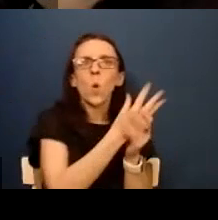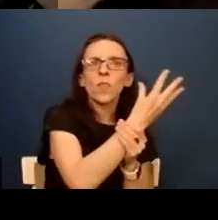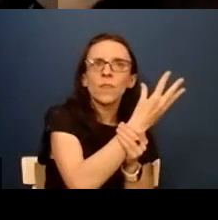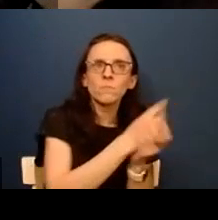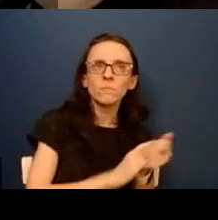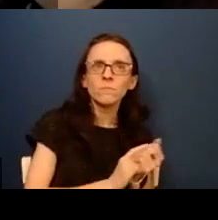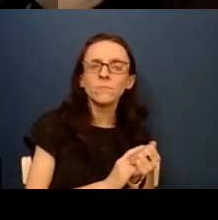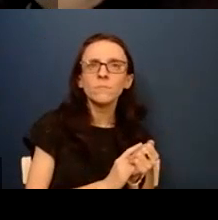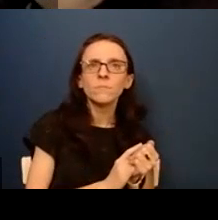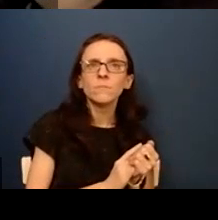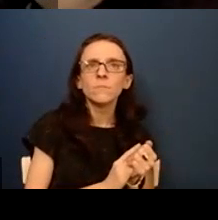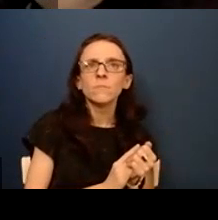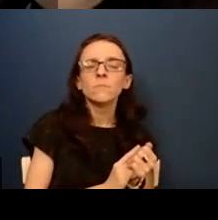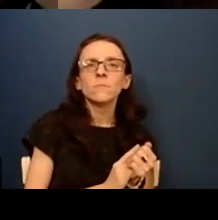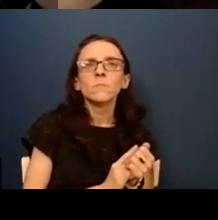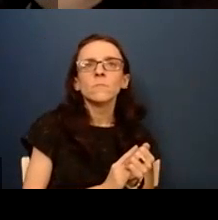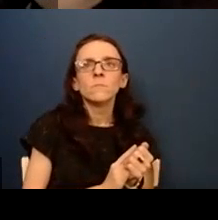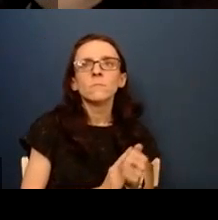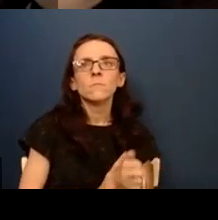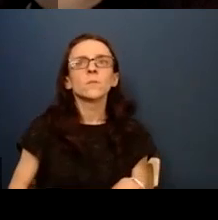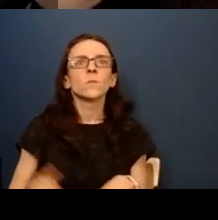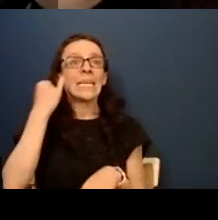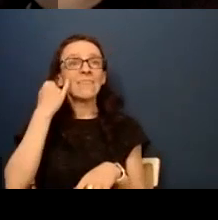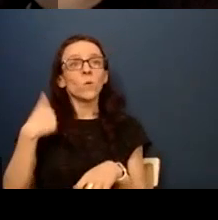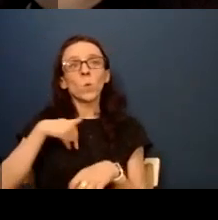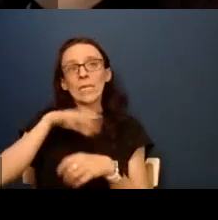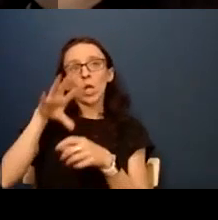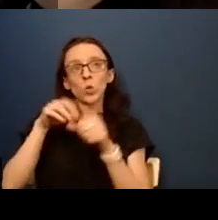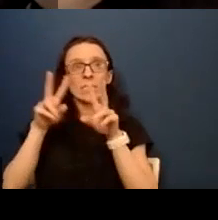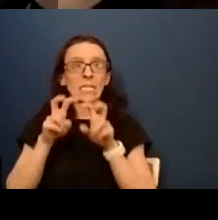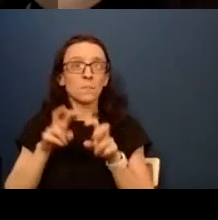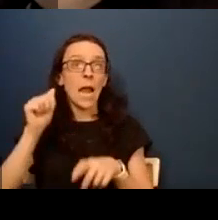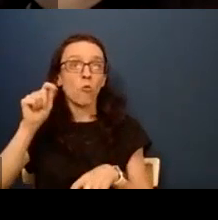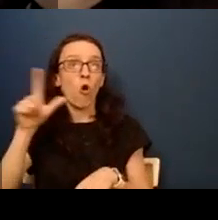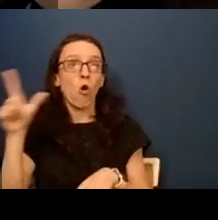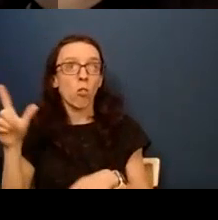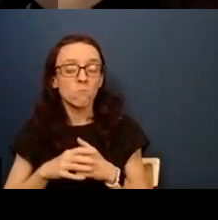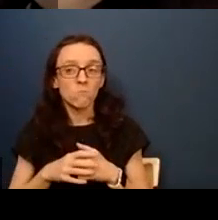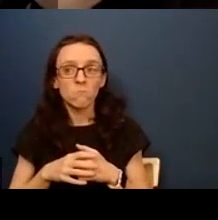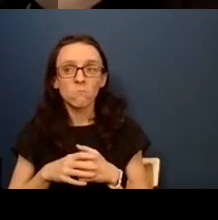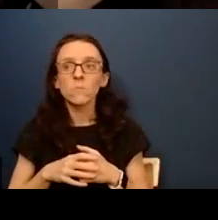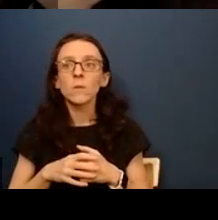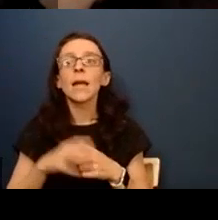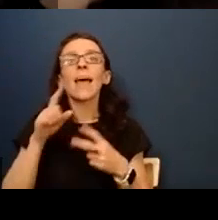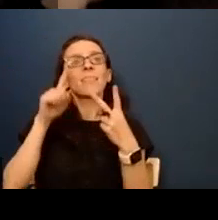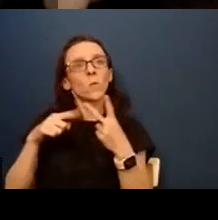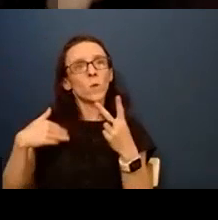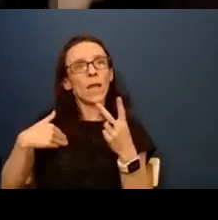We have if an assessment is to be included, and we have this discussion around